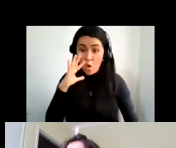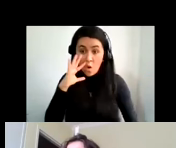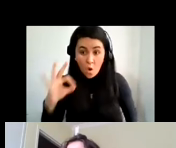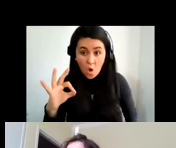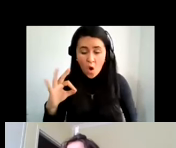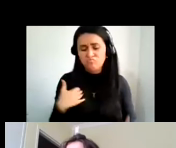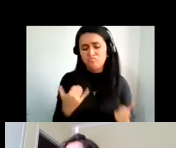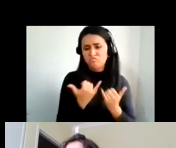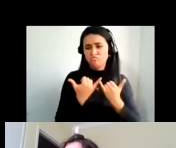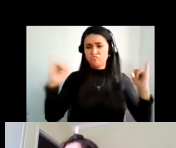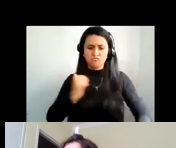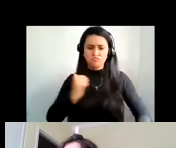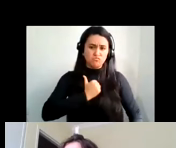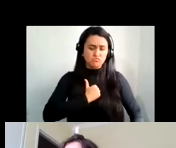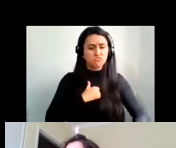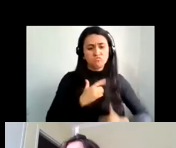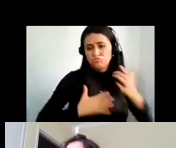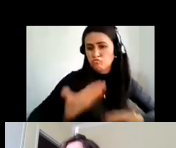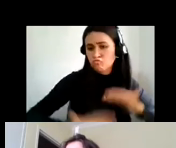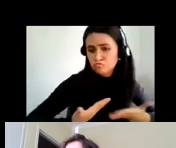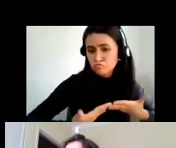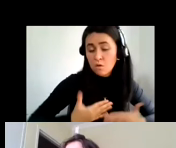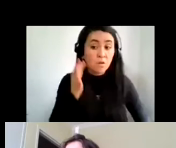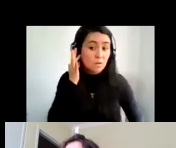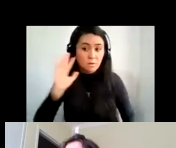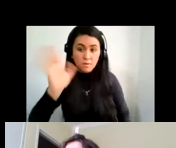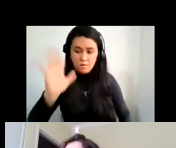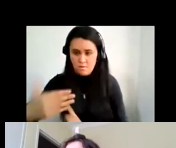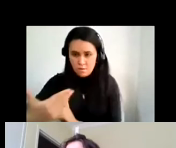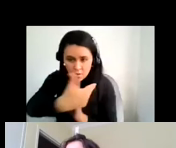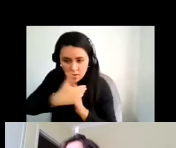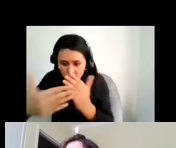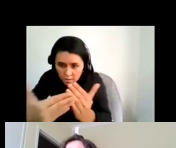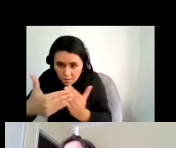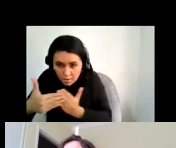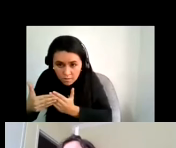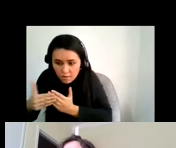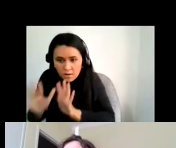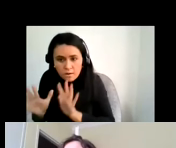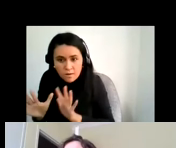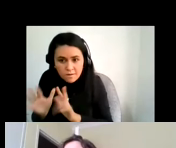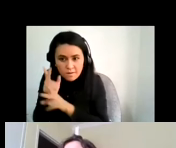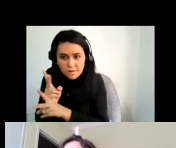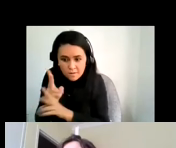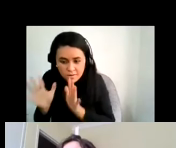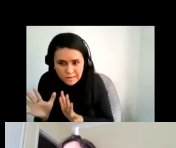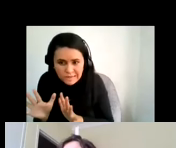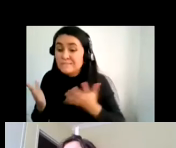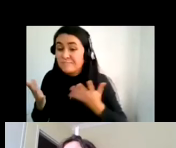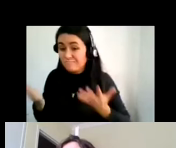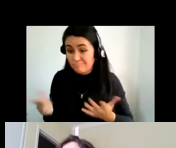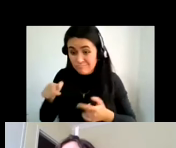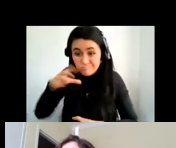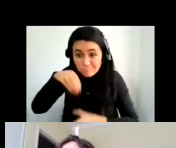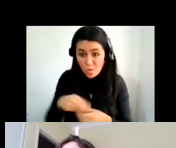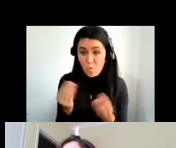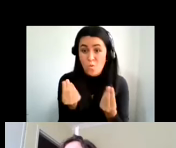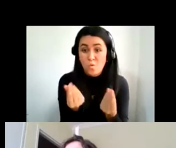looks both at direct and indirect costs. Then we also have organizational